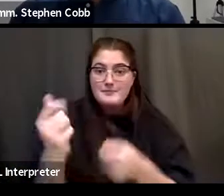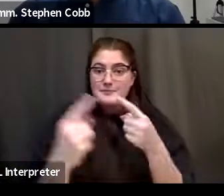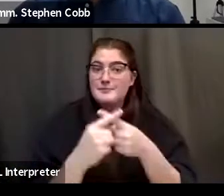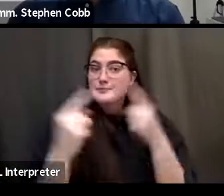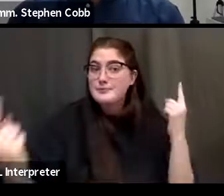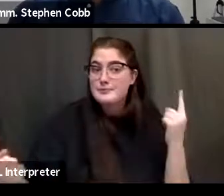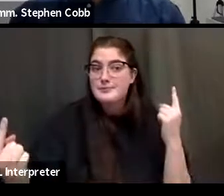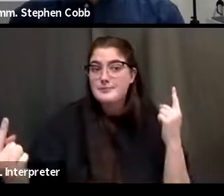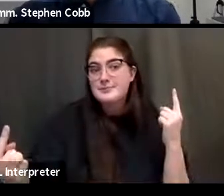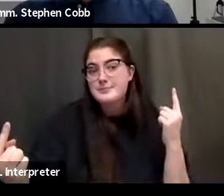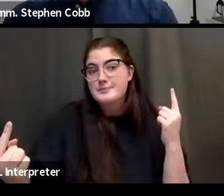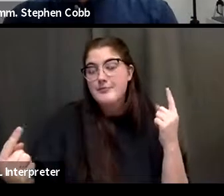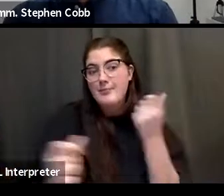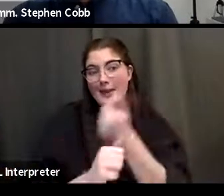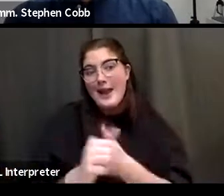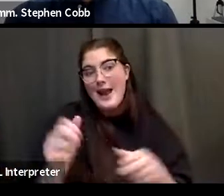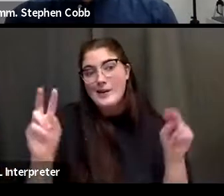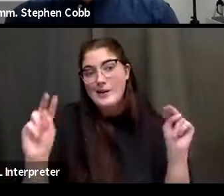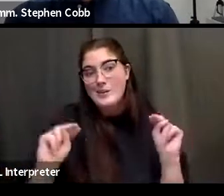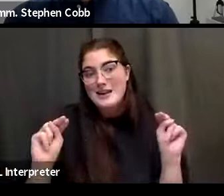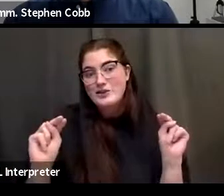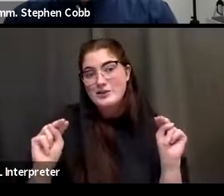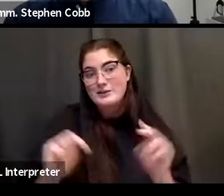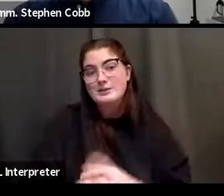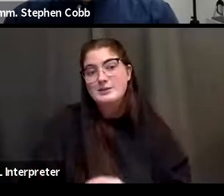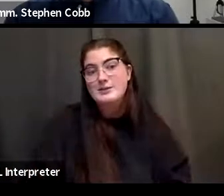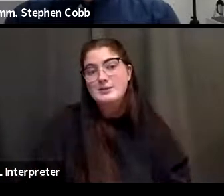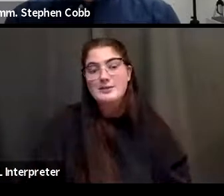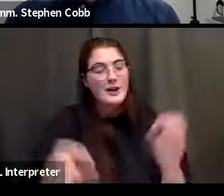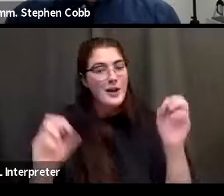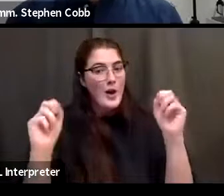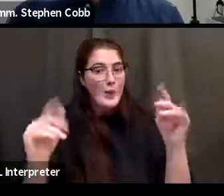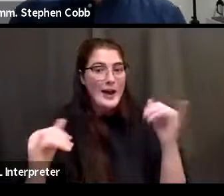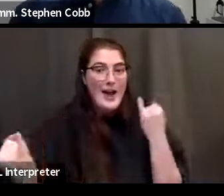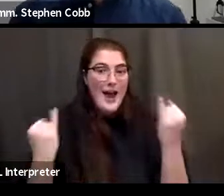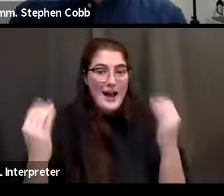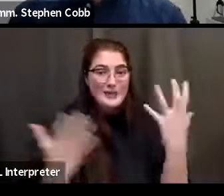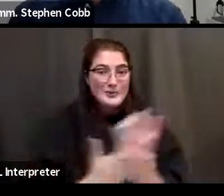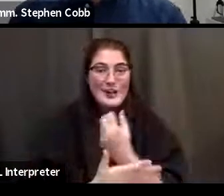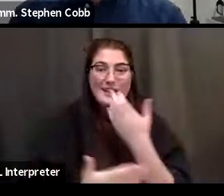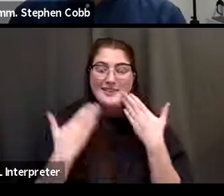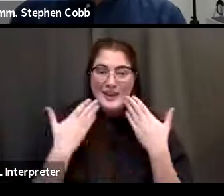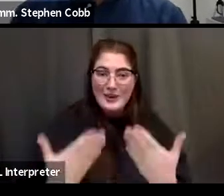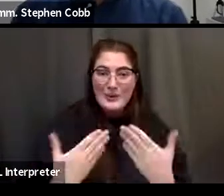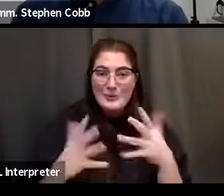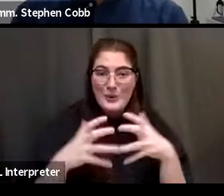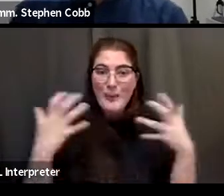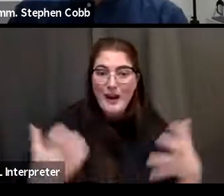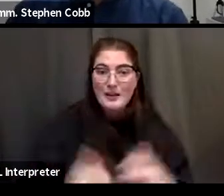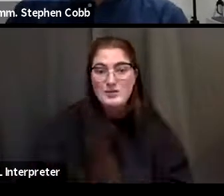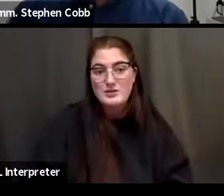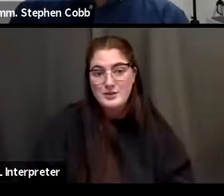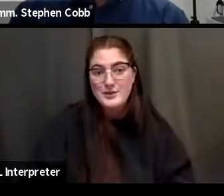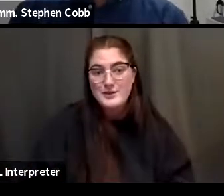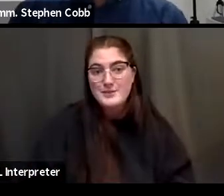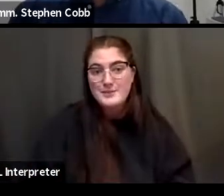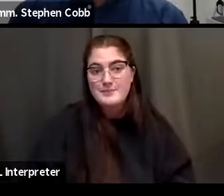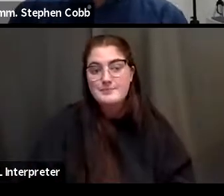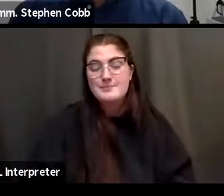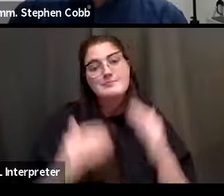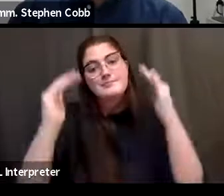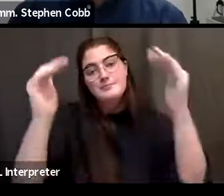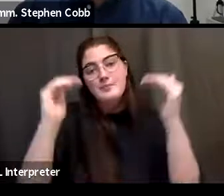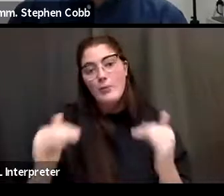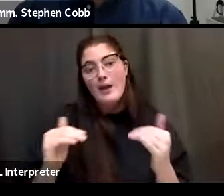opposed? Any abstentions? Okay, the ayes have it. Thank you so much. Then the next item